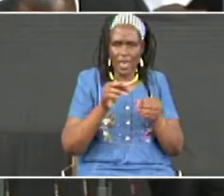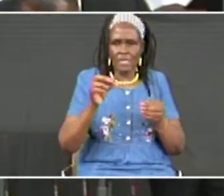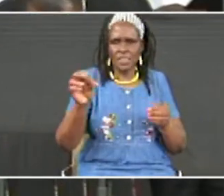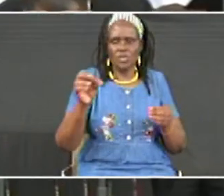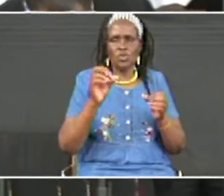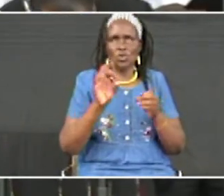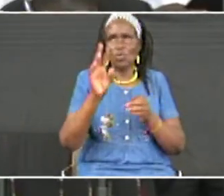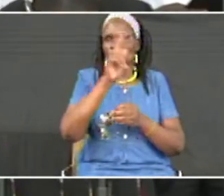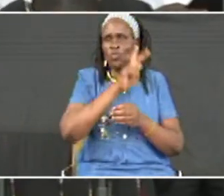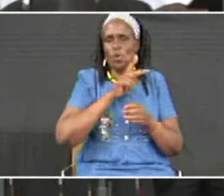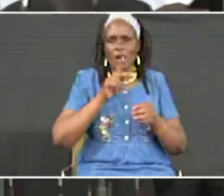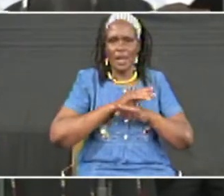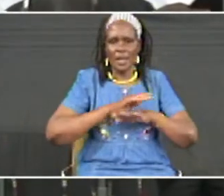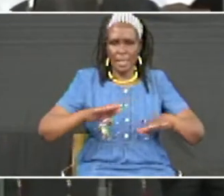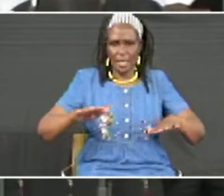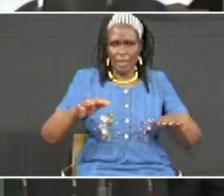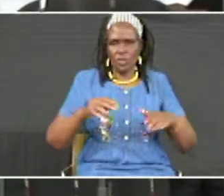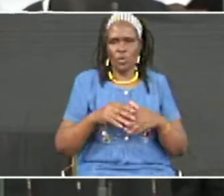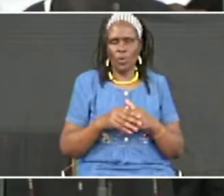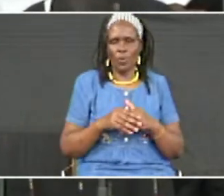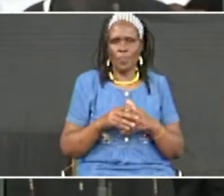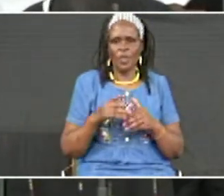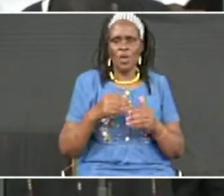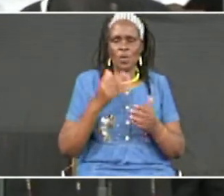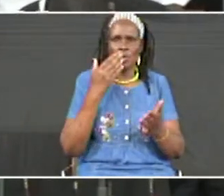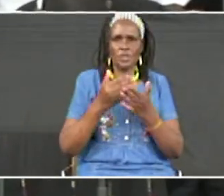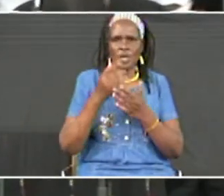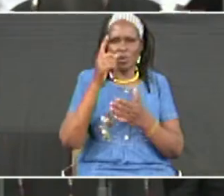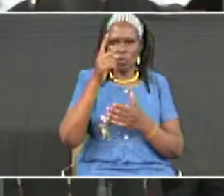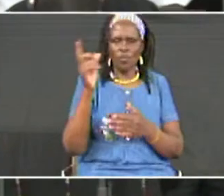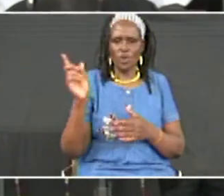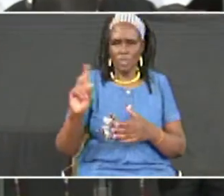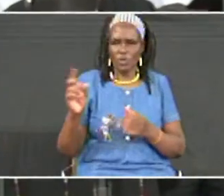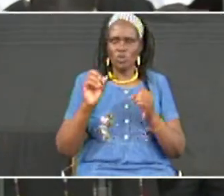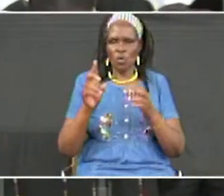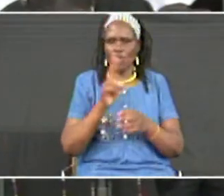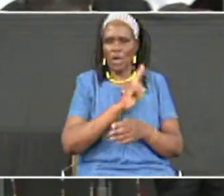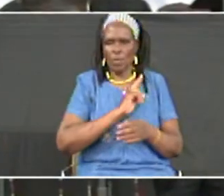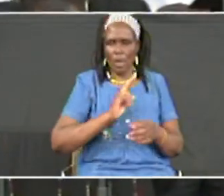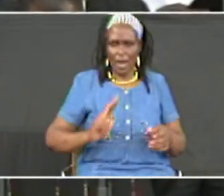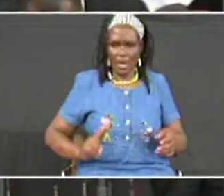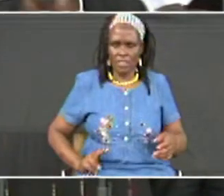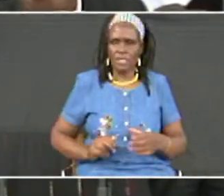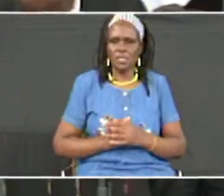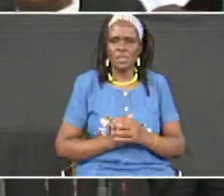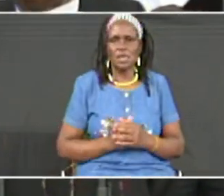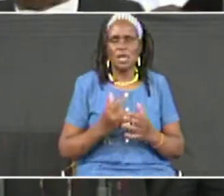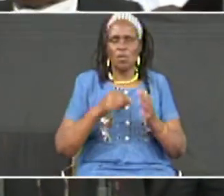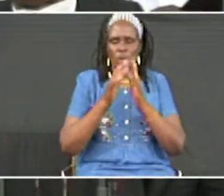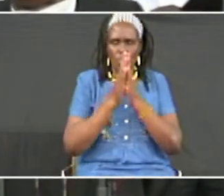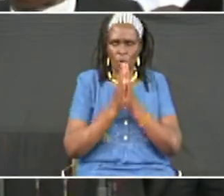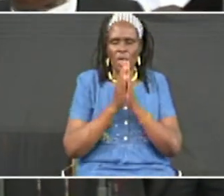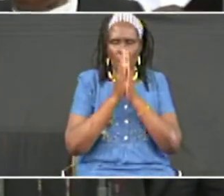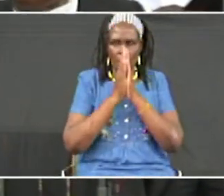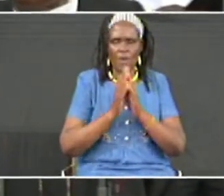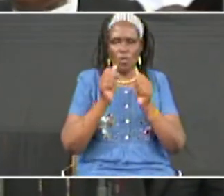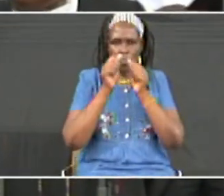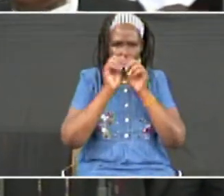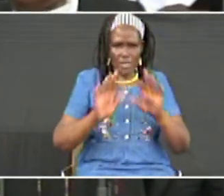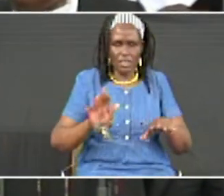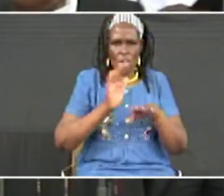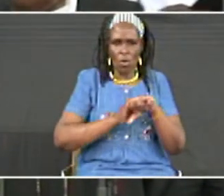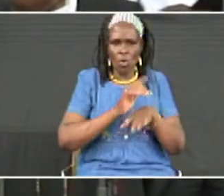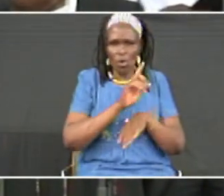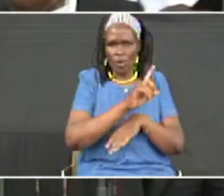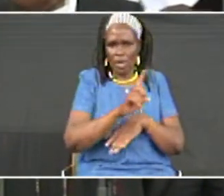your kingdom. We thank you for the ministry of our ushers and we pray a prayer of blessing upon each and every